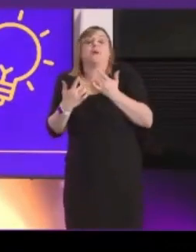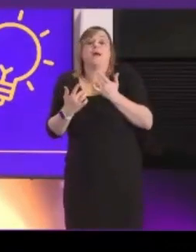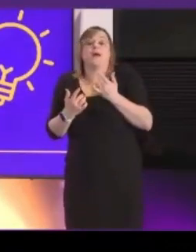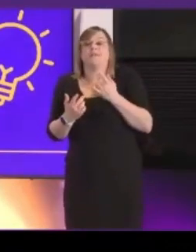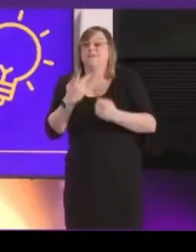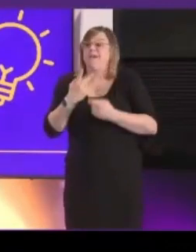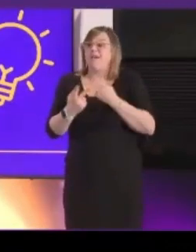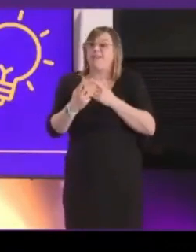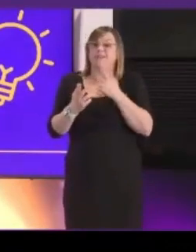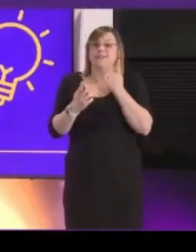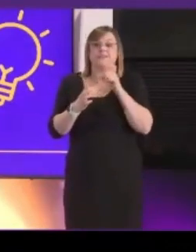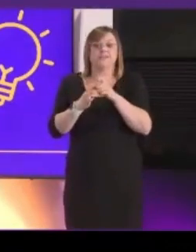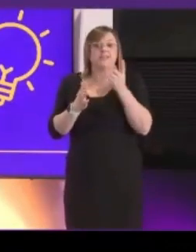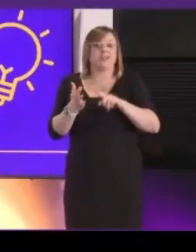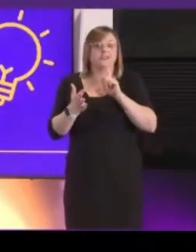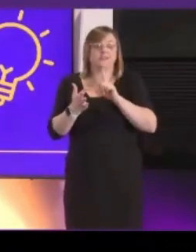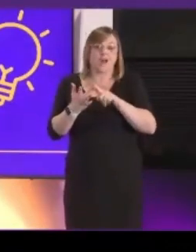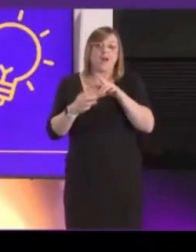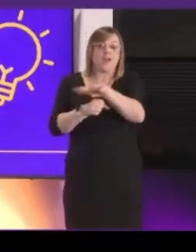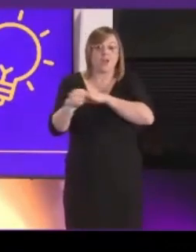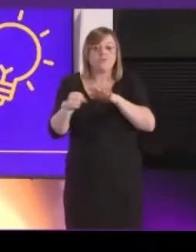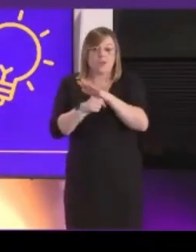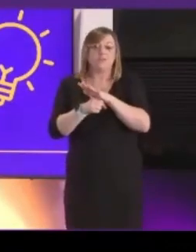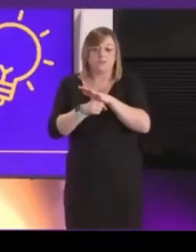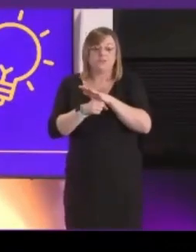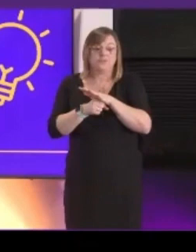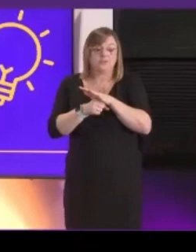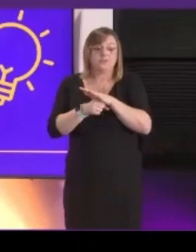our D&I program. If